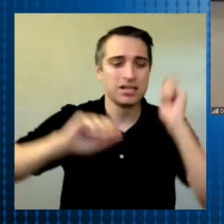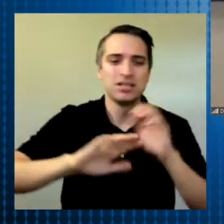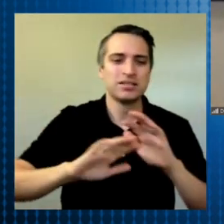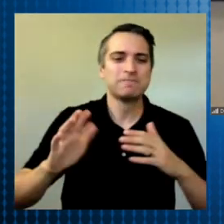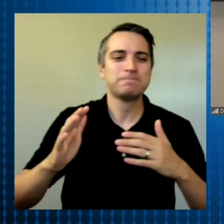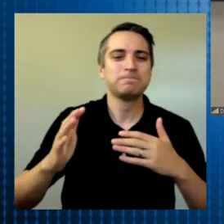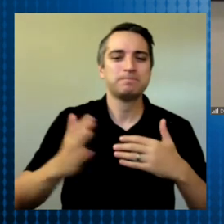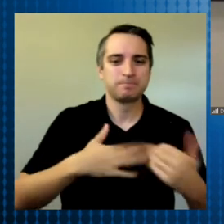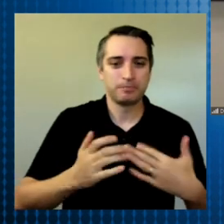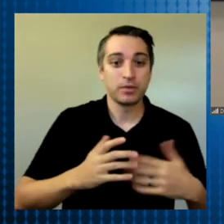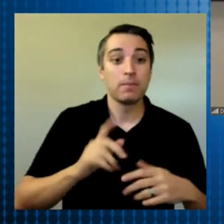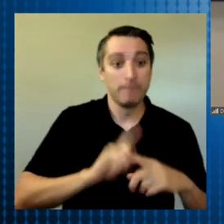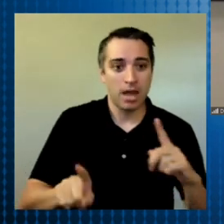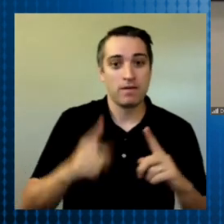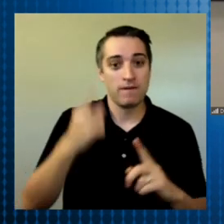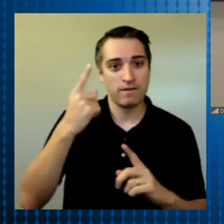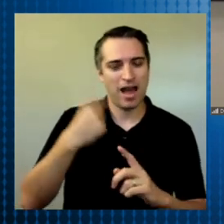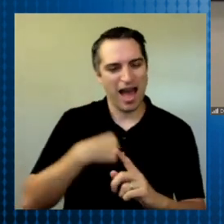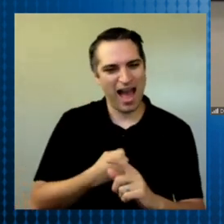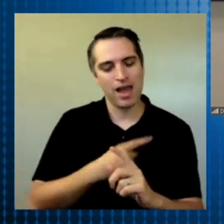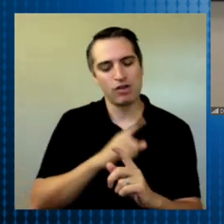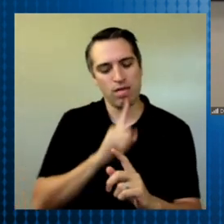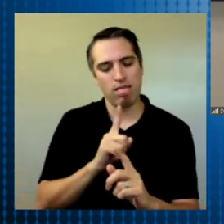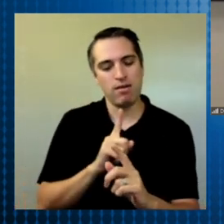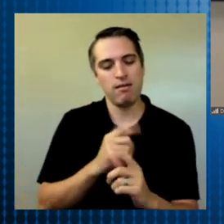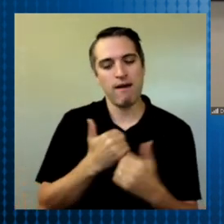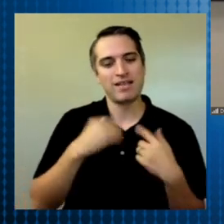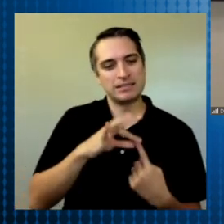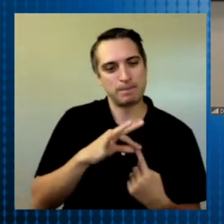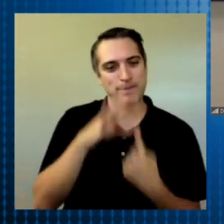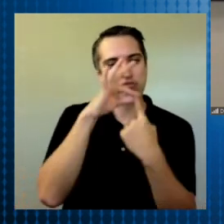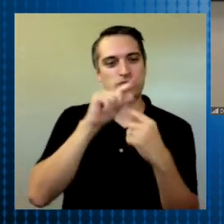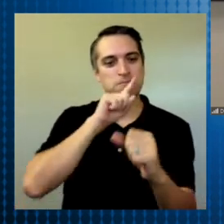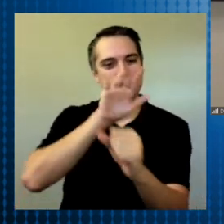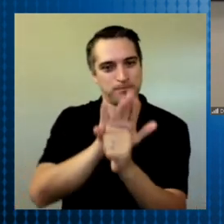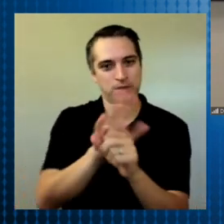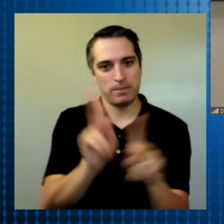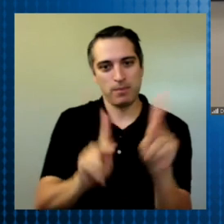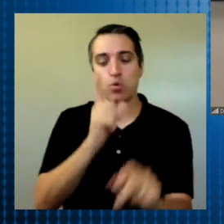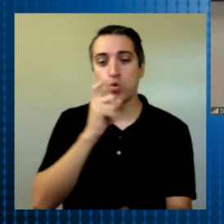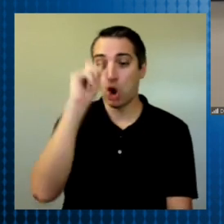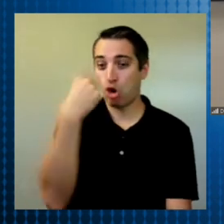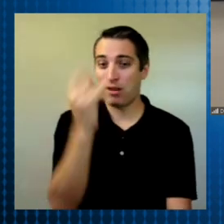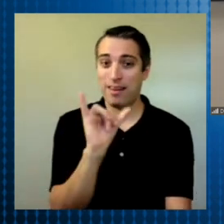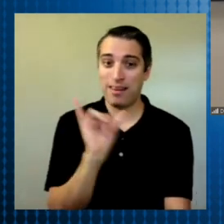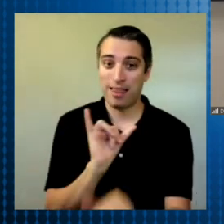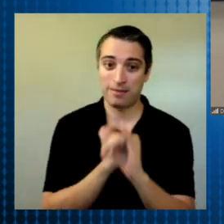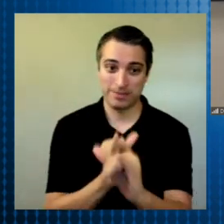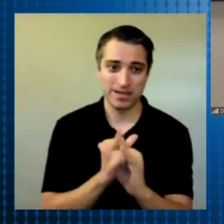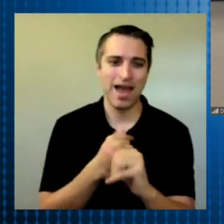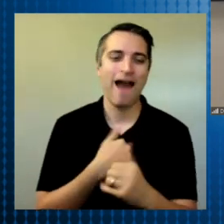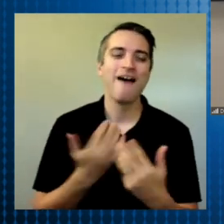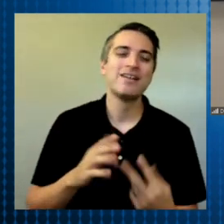that look like me. And I try to honor it every day. And I have a special obligation to people who come from Flint,